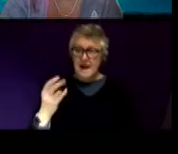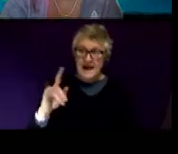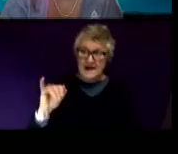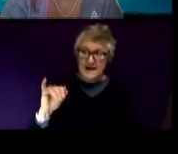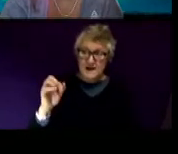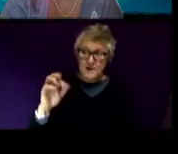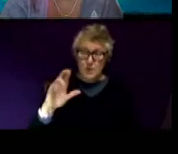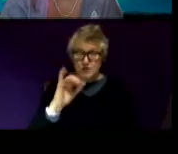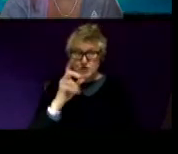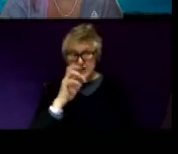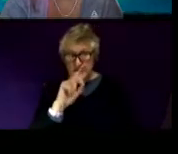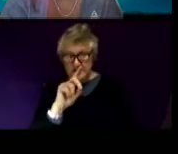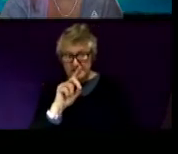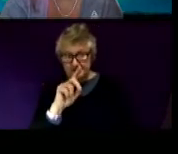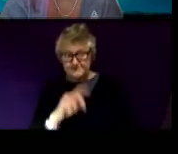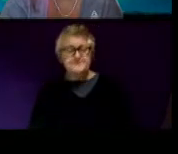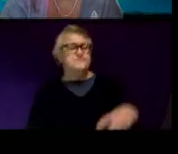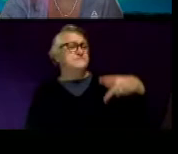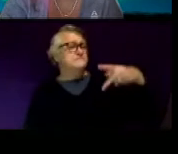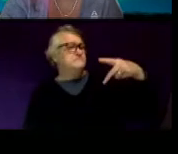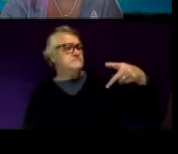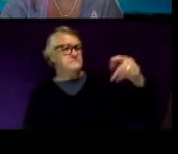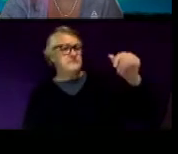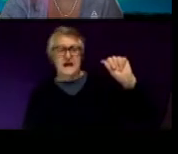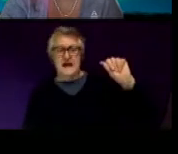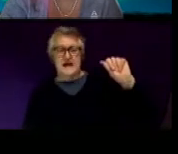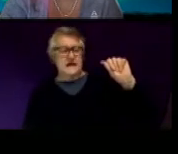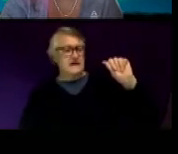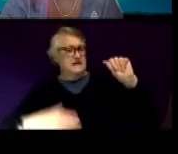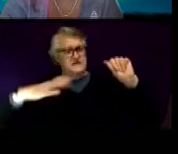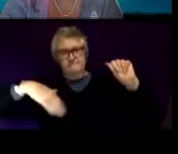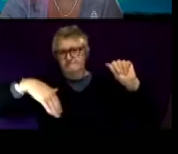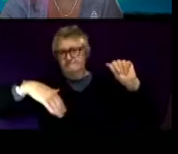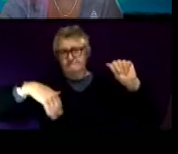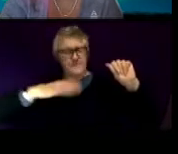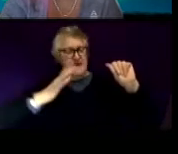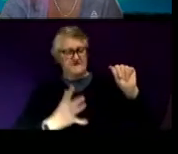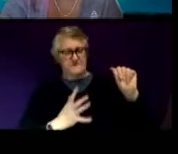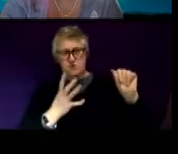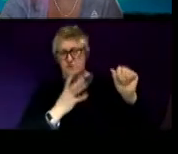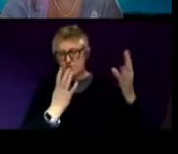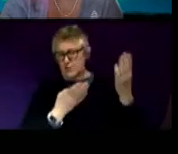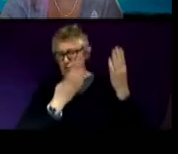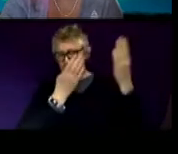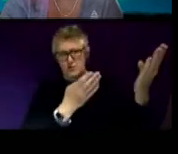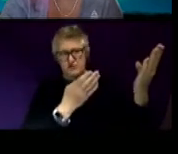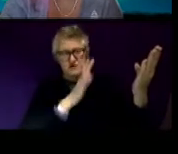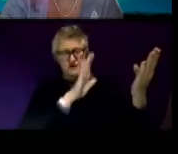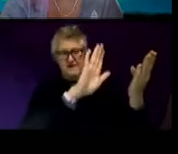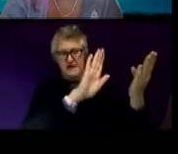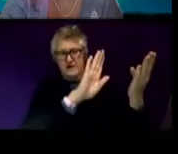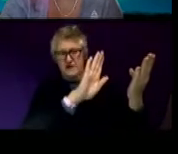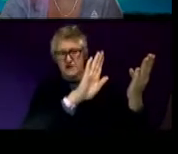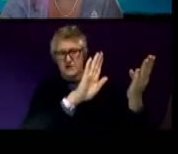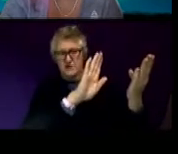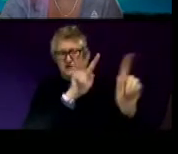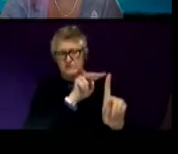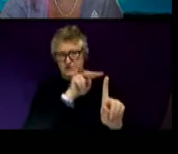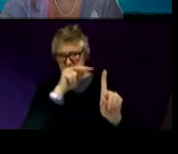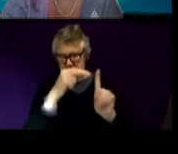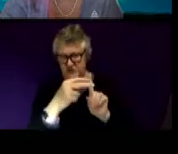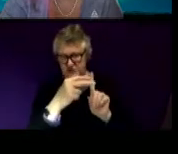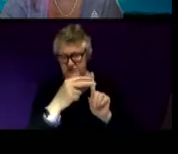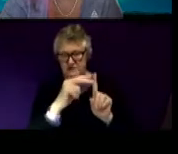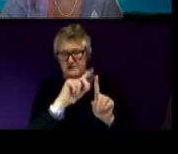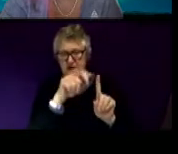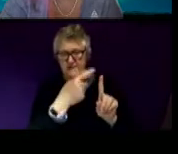PPA has not set forth a formal proposal on its positions related to body-worn camera.